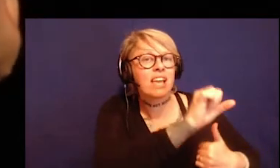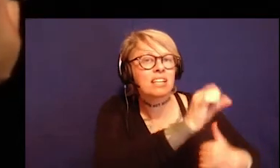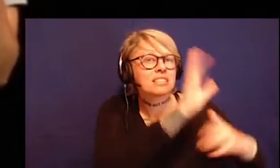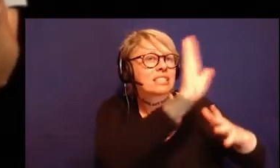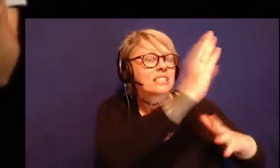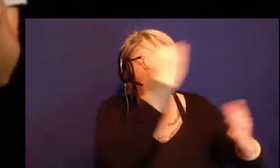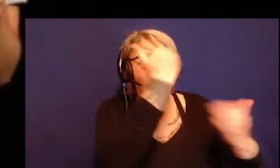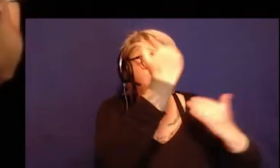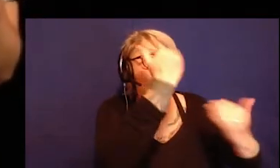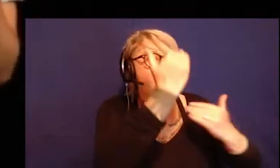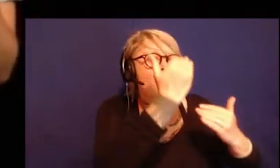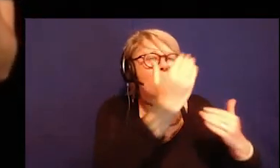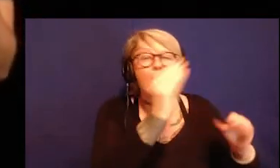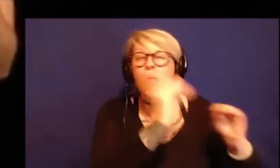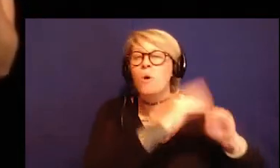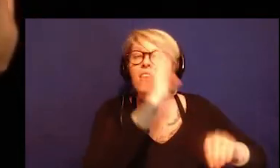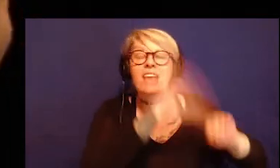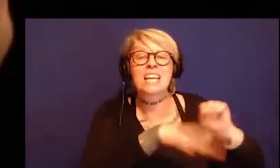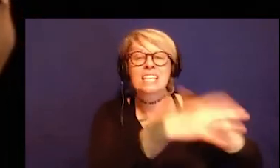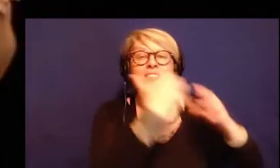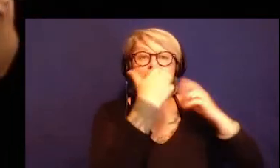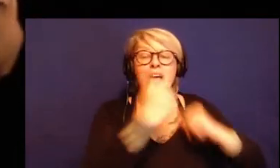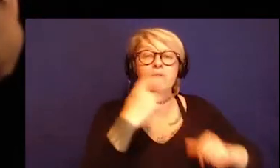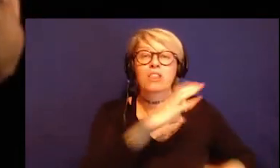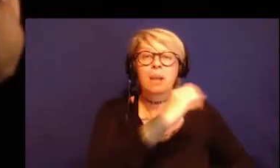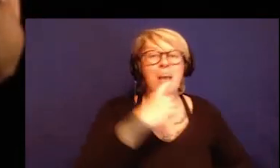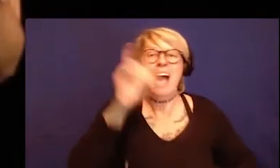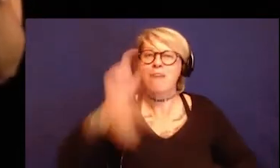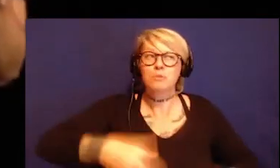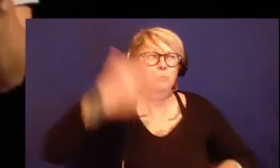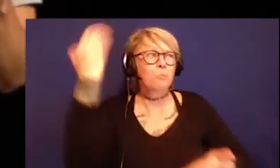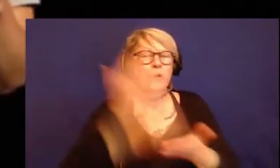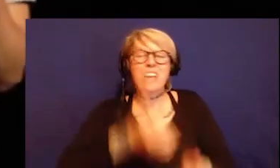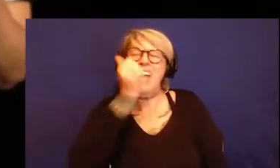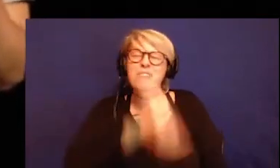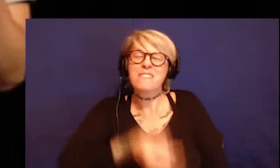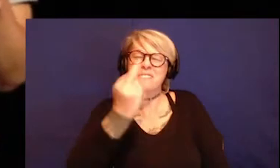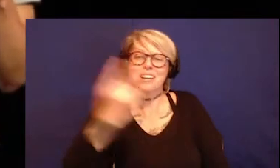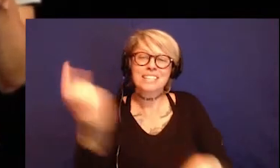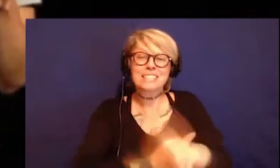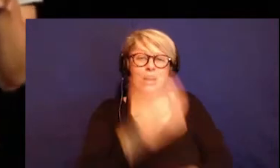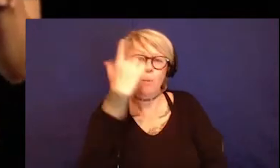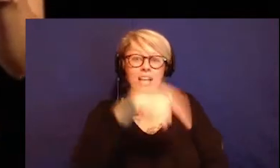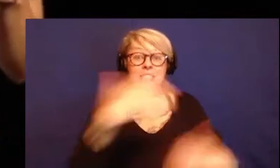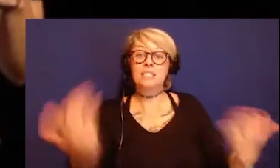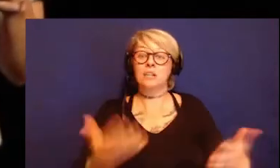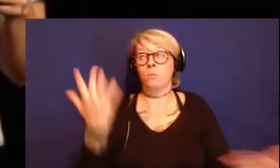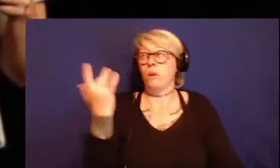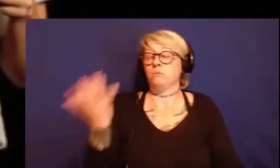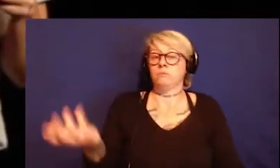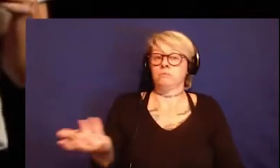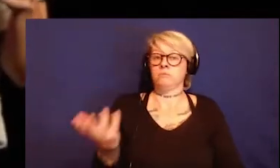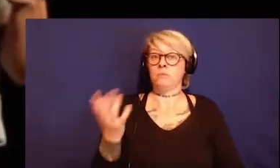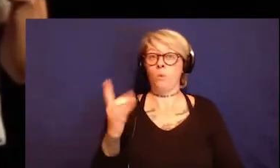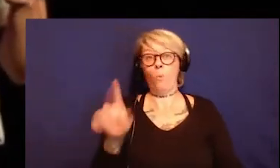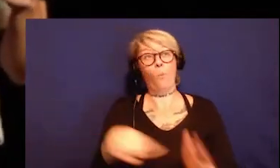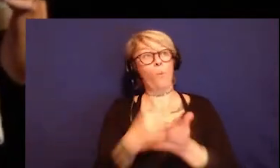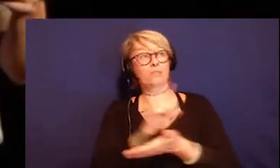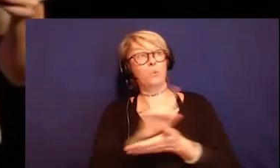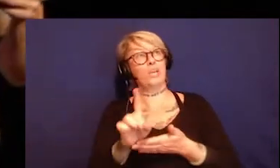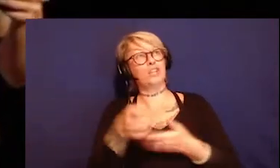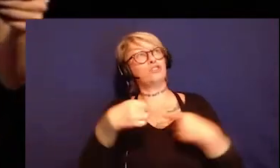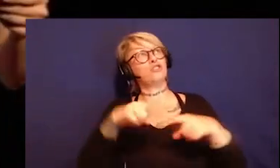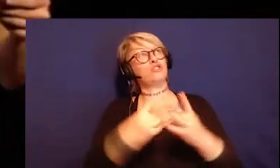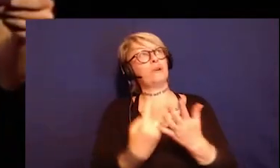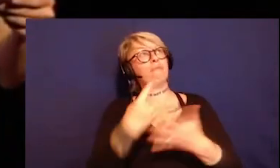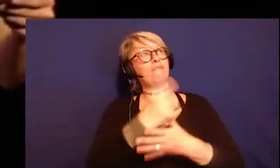value to the company that I have to justify every single fucking day. Well, more like once a week during performance review, but how are